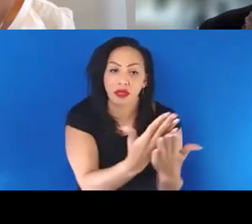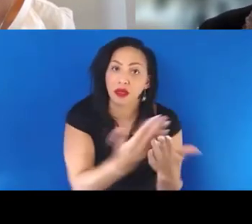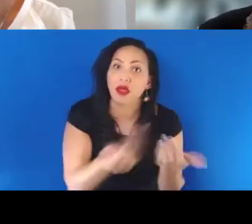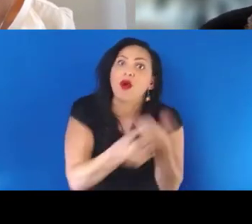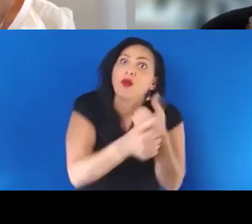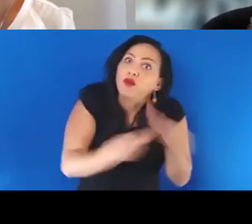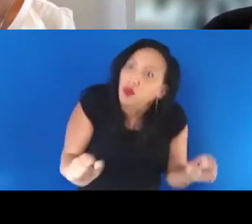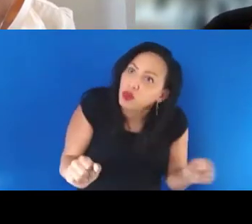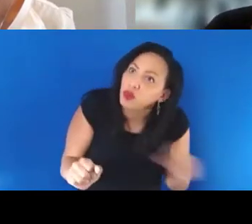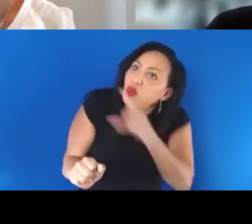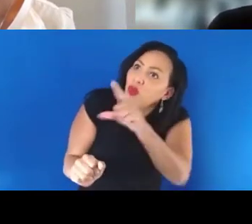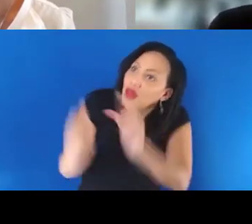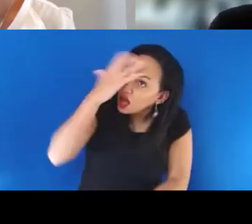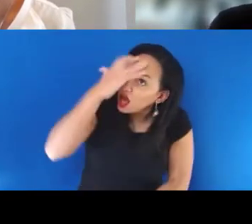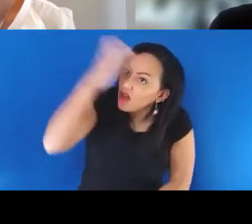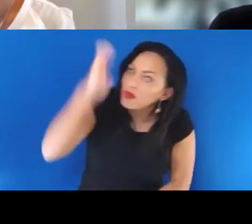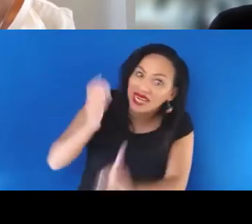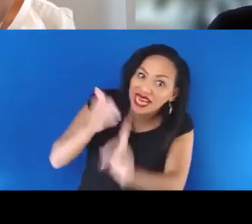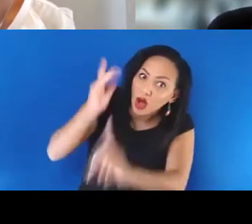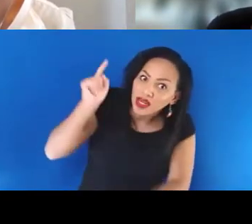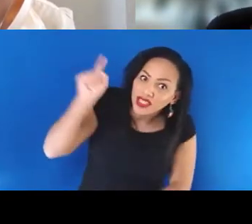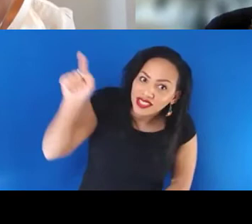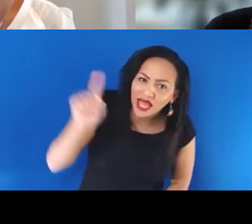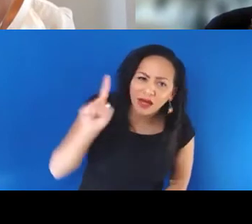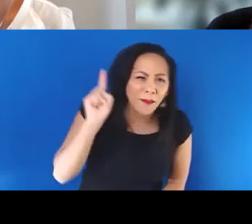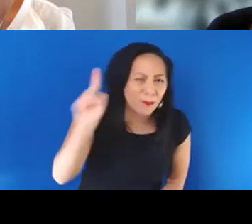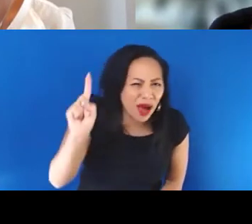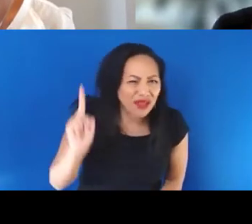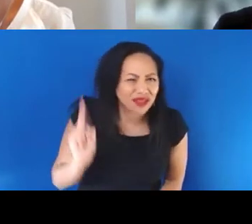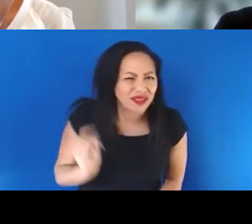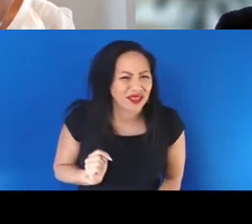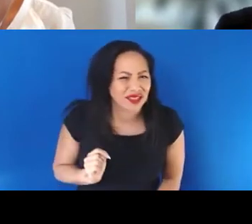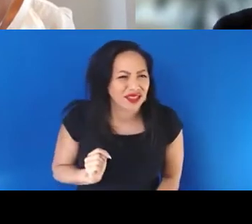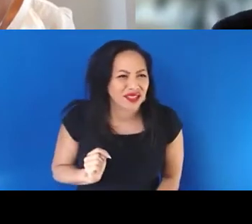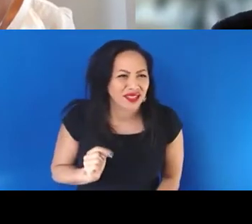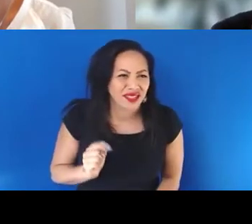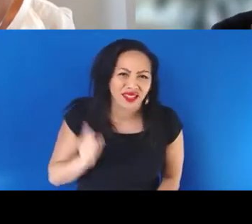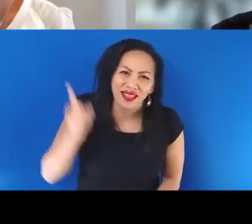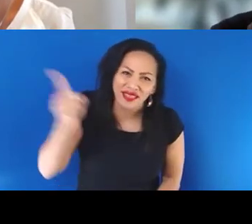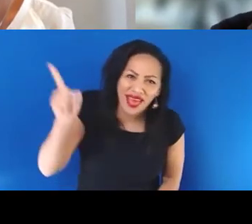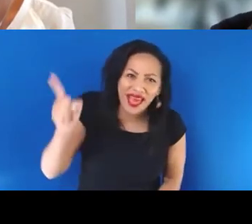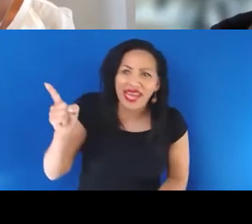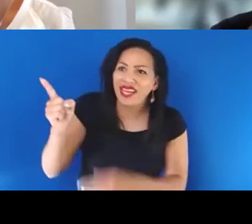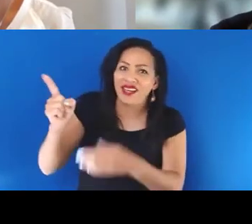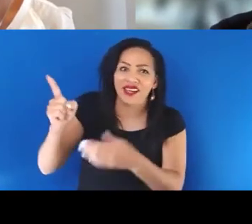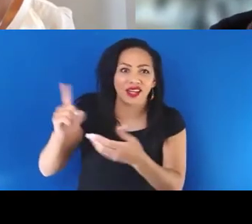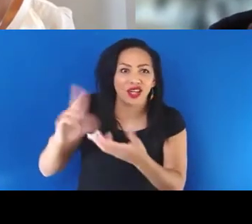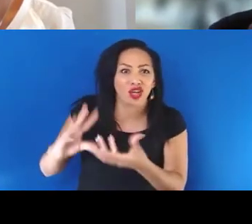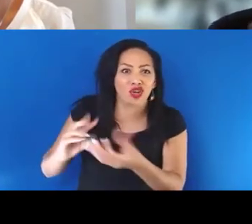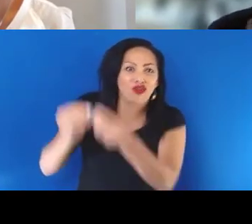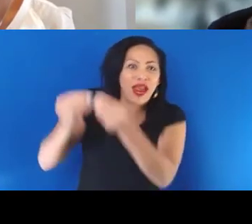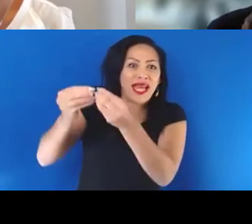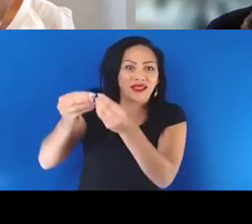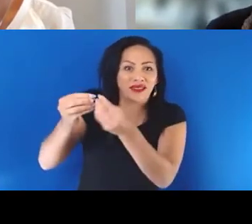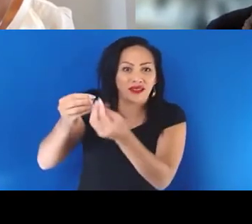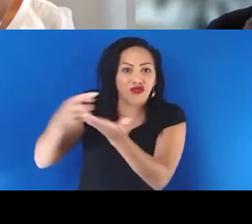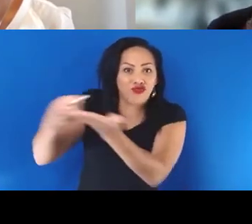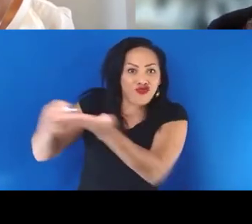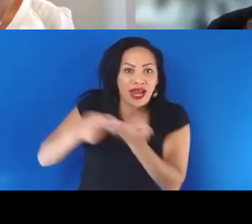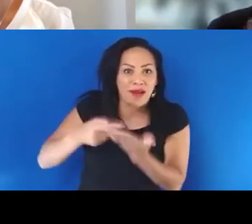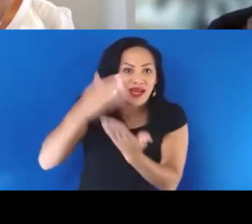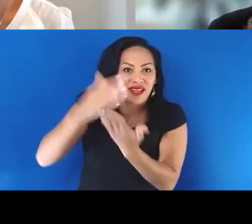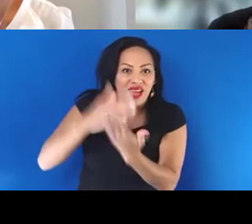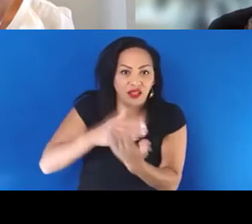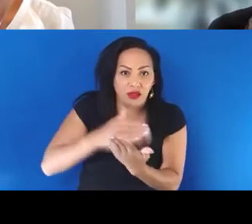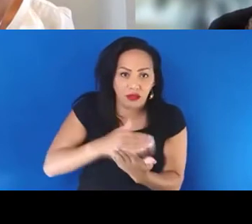acknowledging. But, you know, the fact that despite the recommendations haven't been made, the government still has not